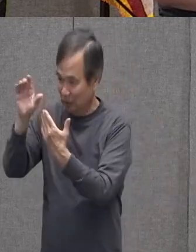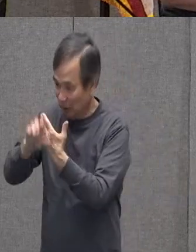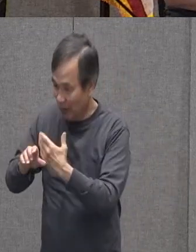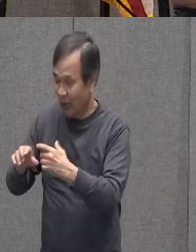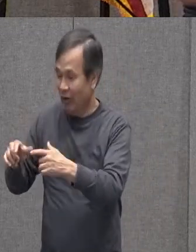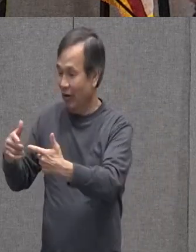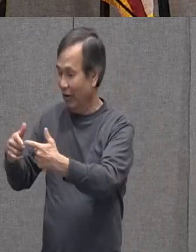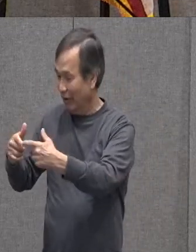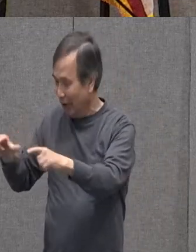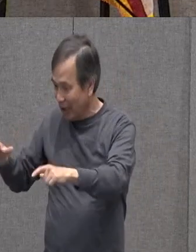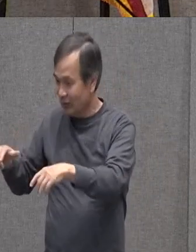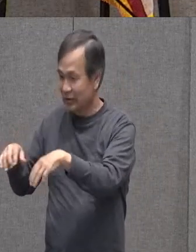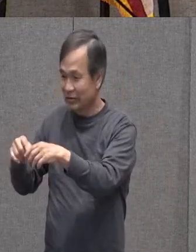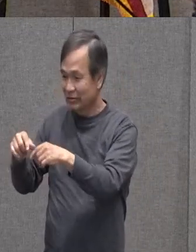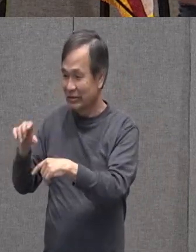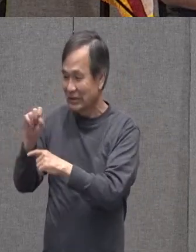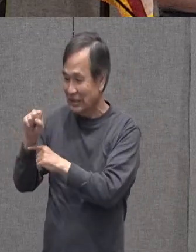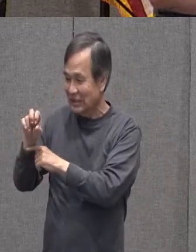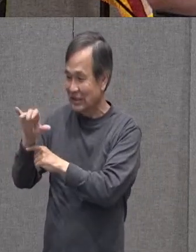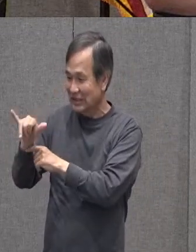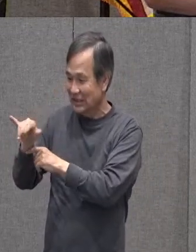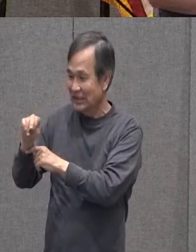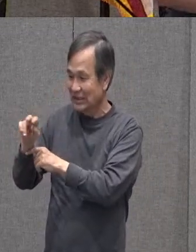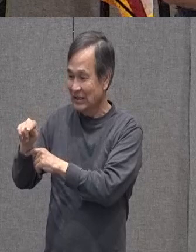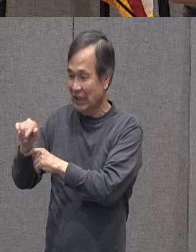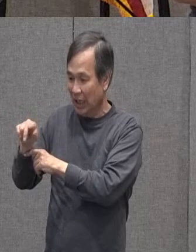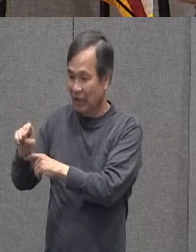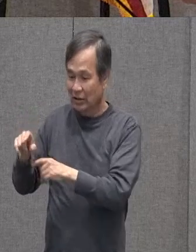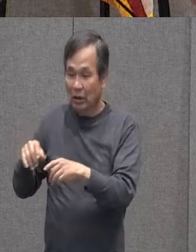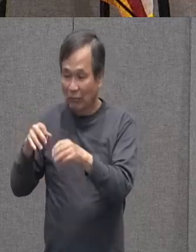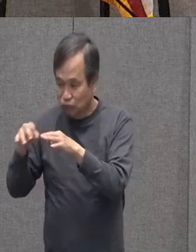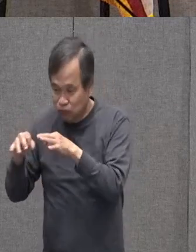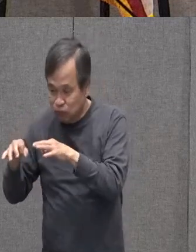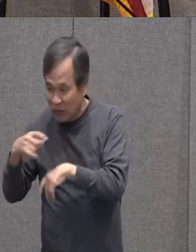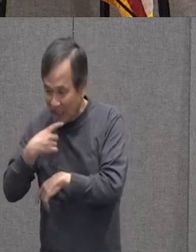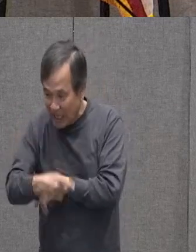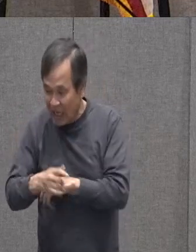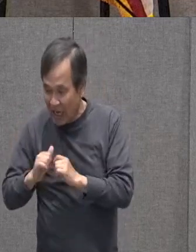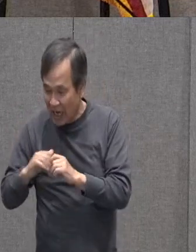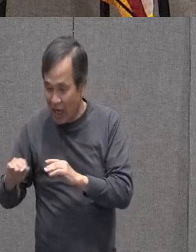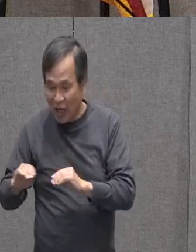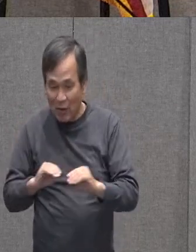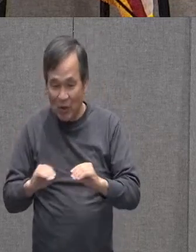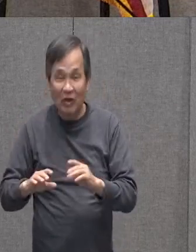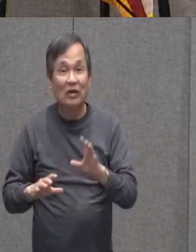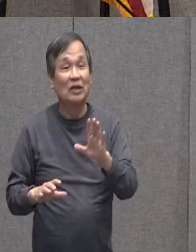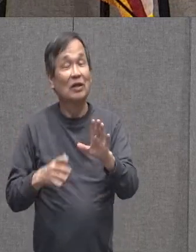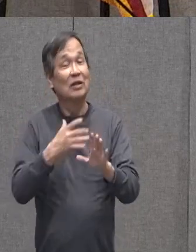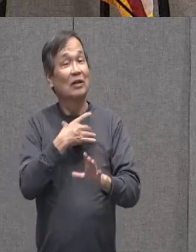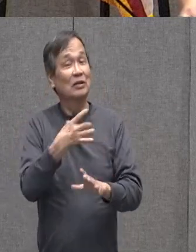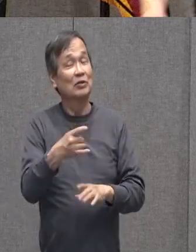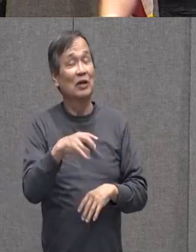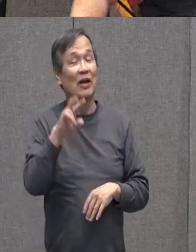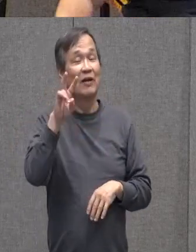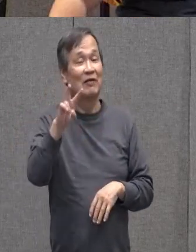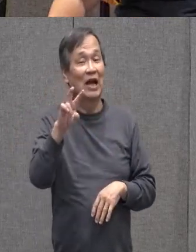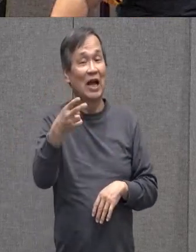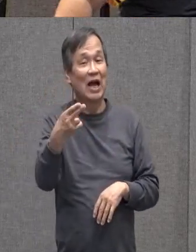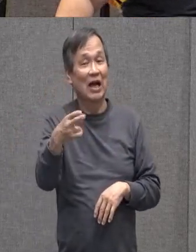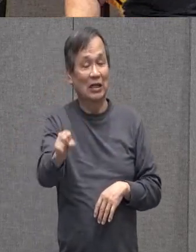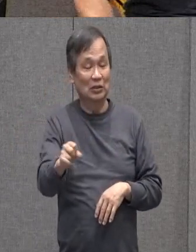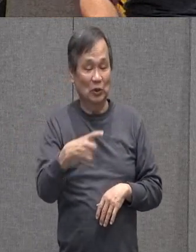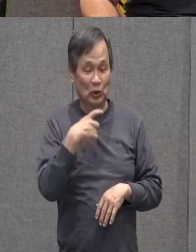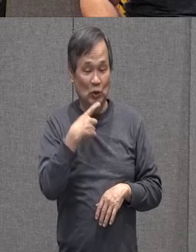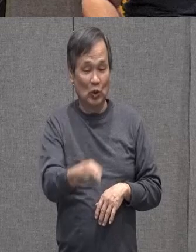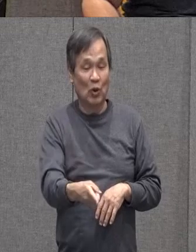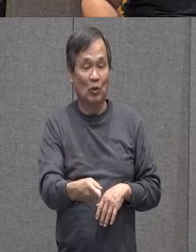so that we can give robots instructions. Some of our students at the high school at Valley program this robot to